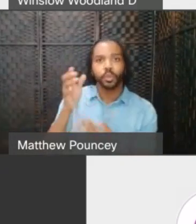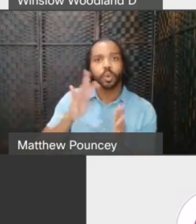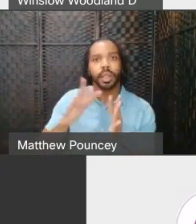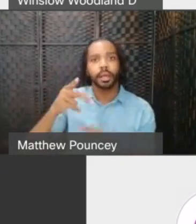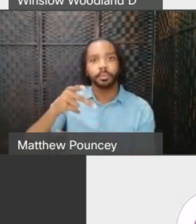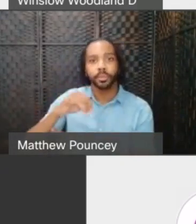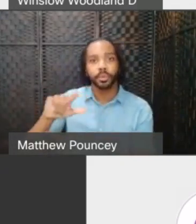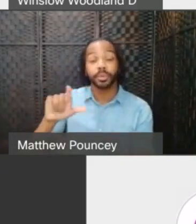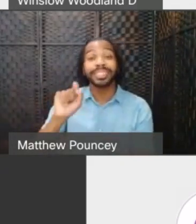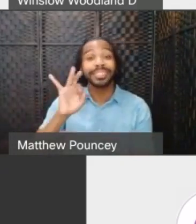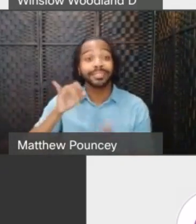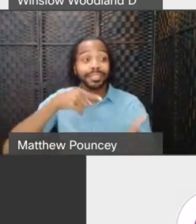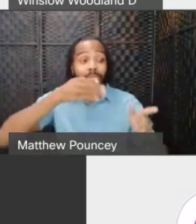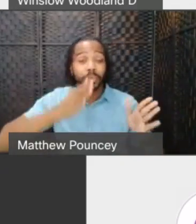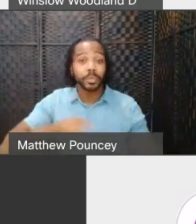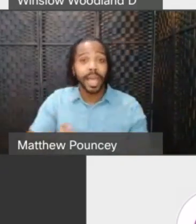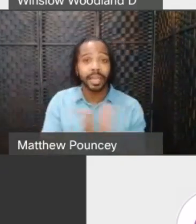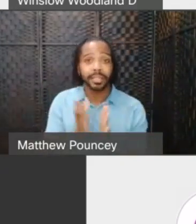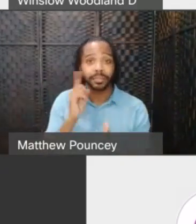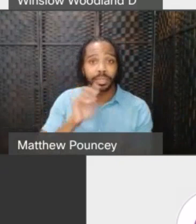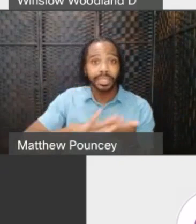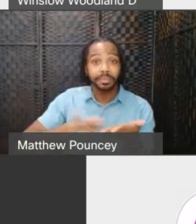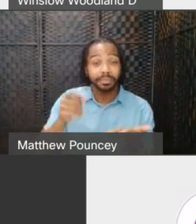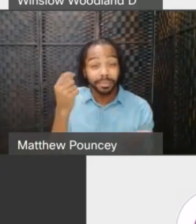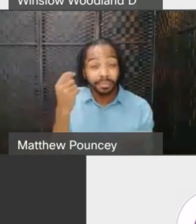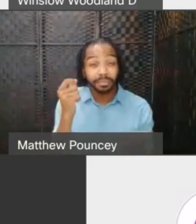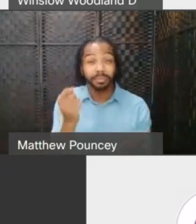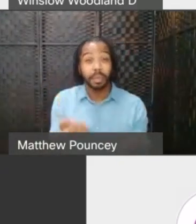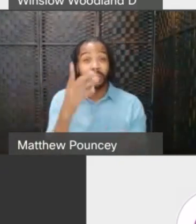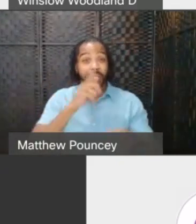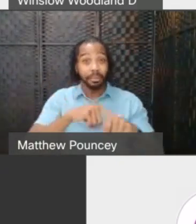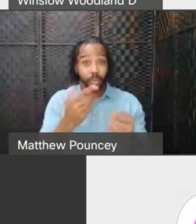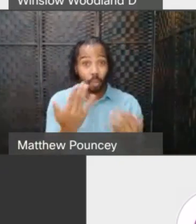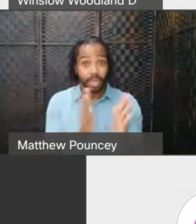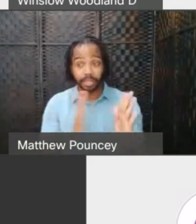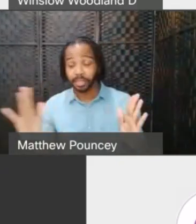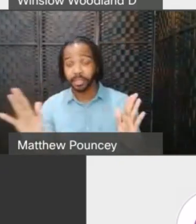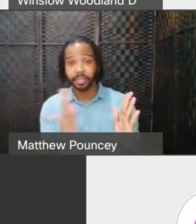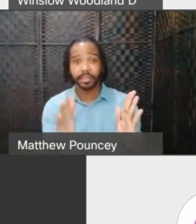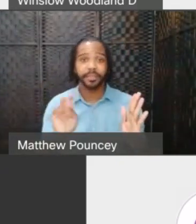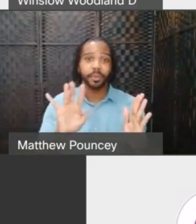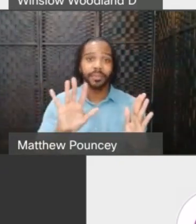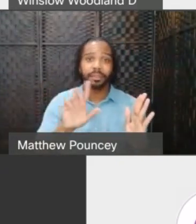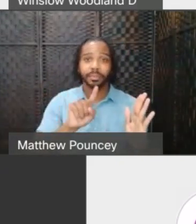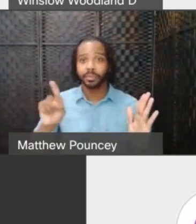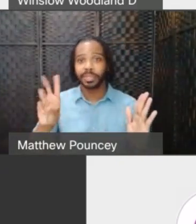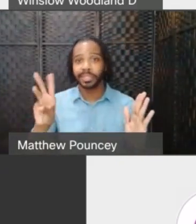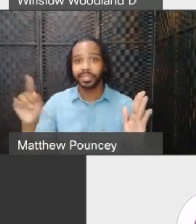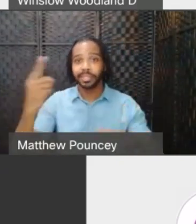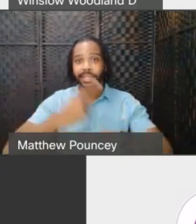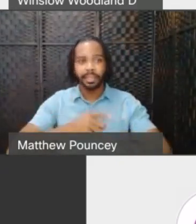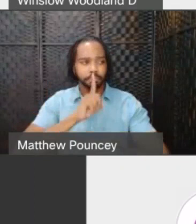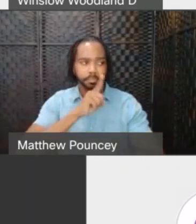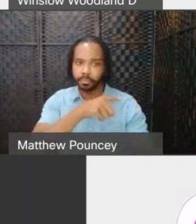ask for an exemption, then that would be 45 to 60 days. They would not have a statement specifically